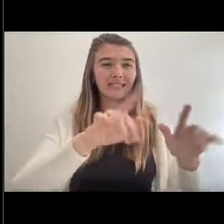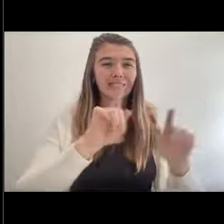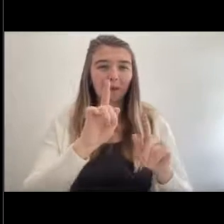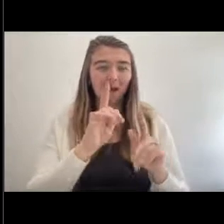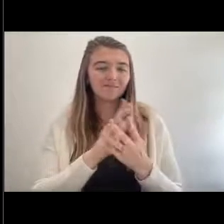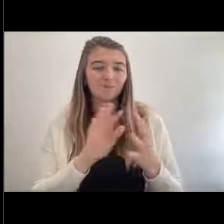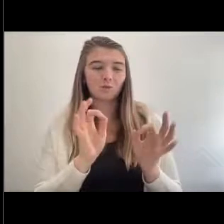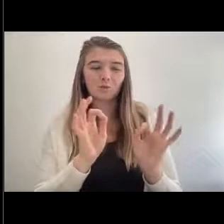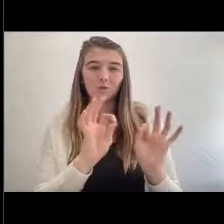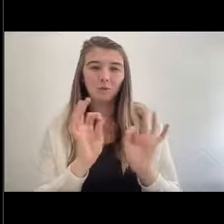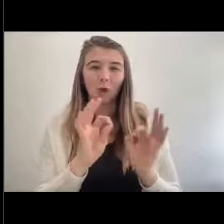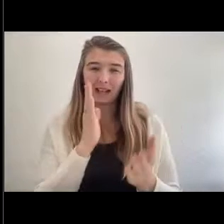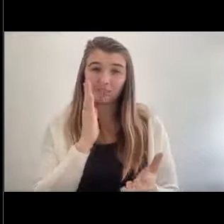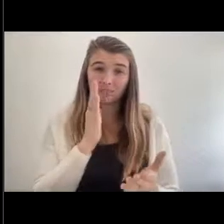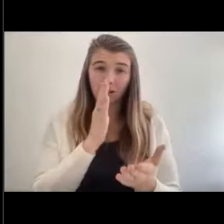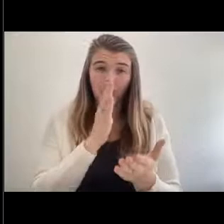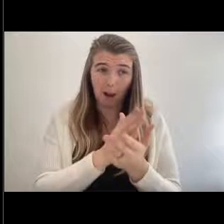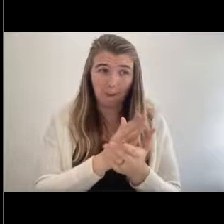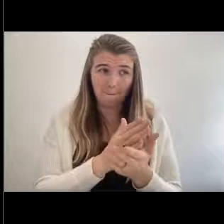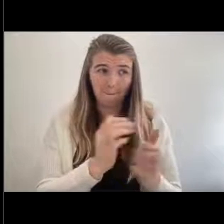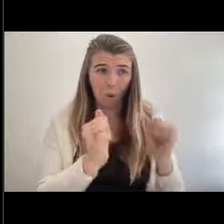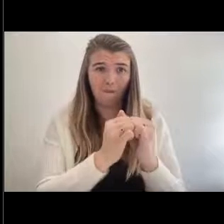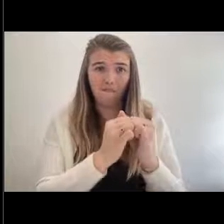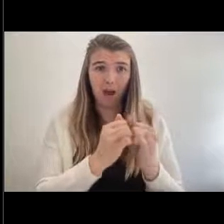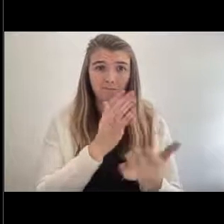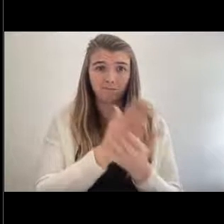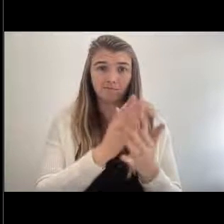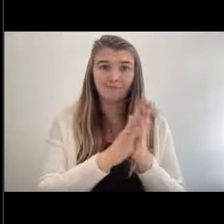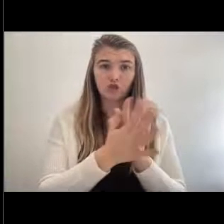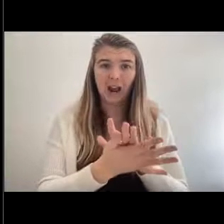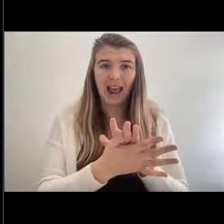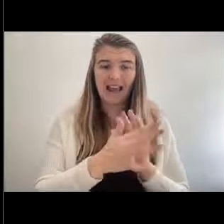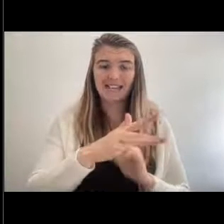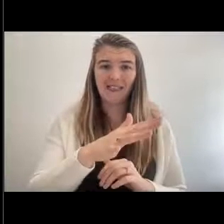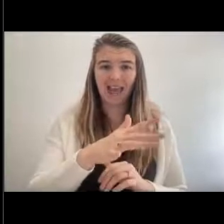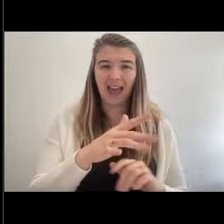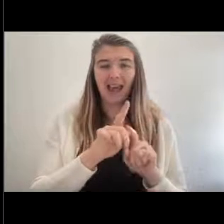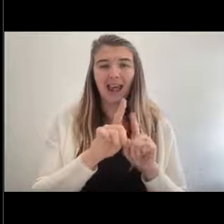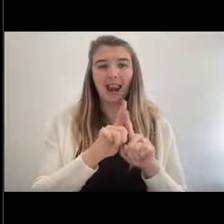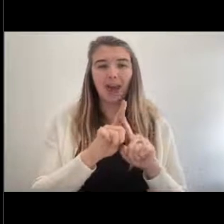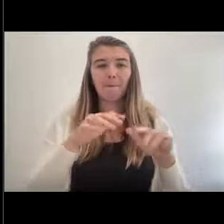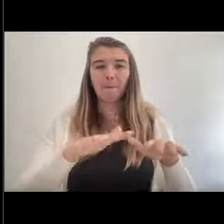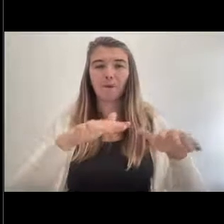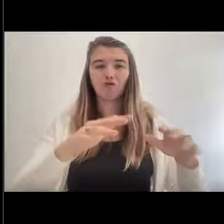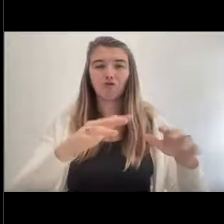that this is actually happening, or that marine bacteria are carrying this out.